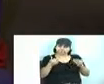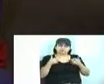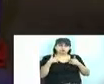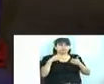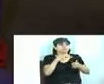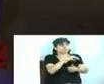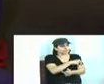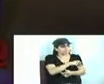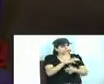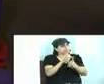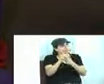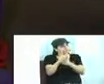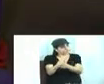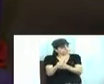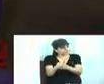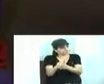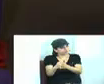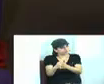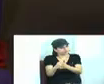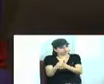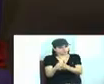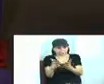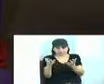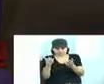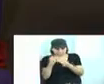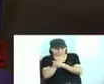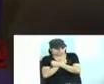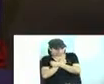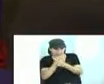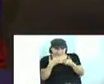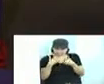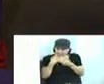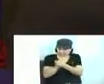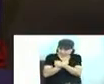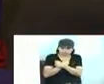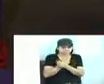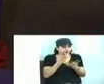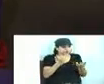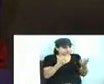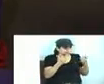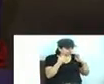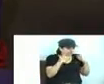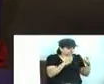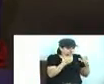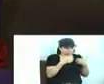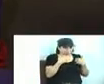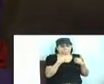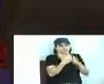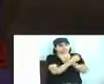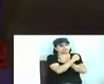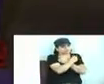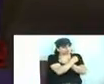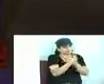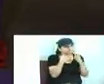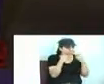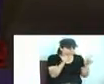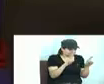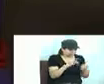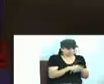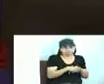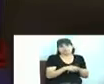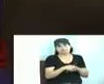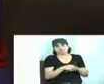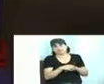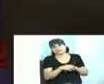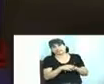lead. If you want love, have love. If you want success, have success. Whatever it is, understand that this vision is